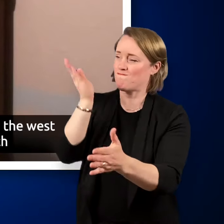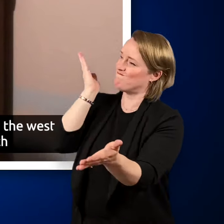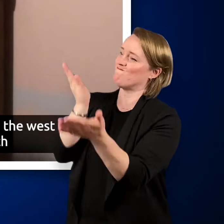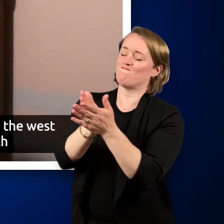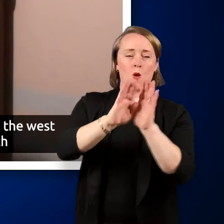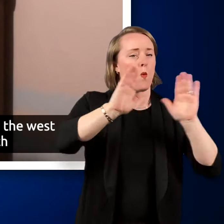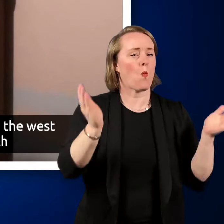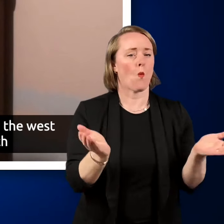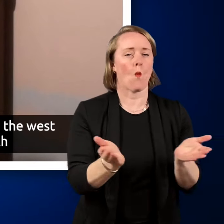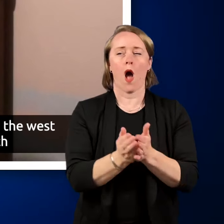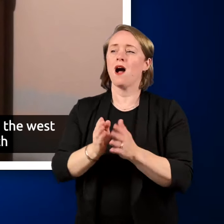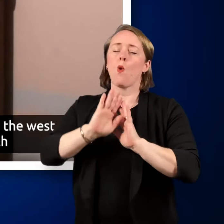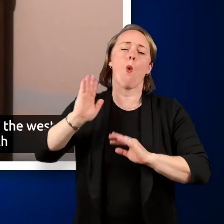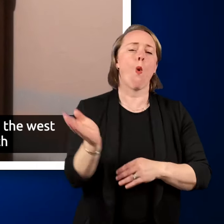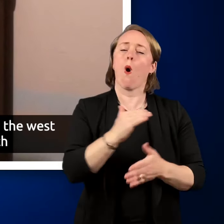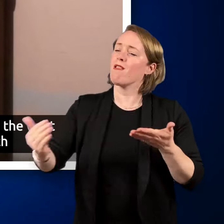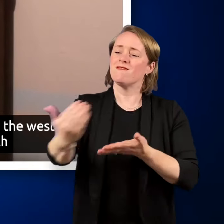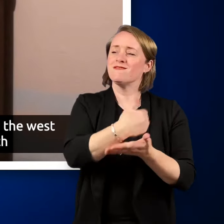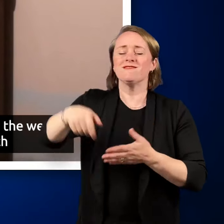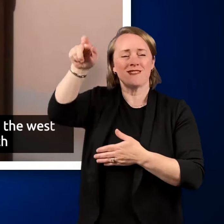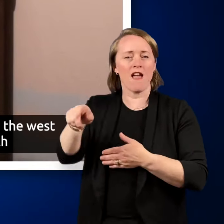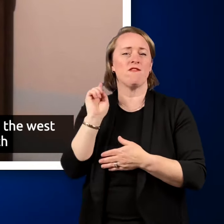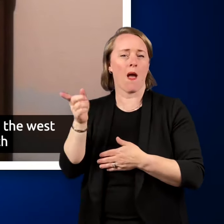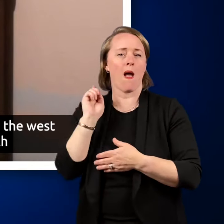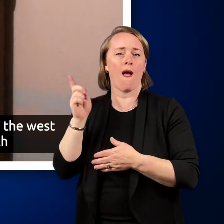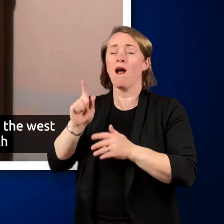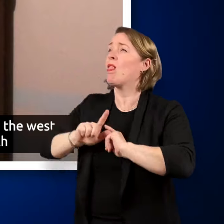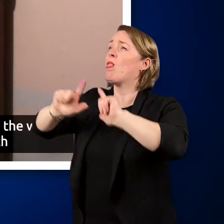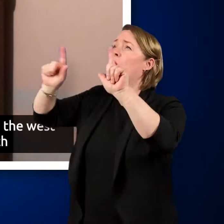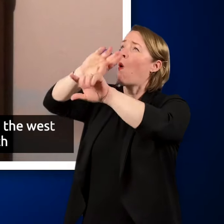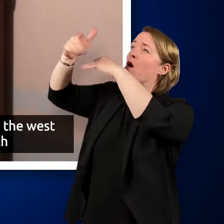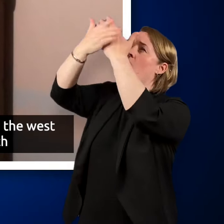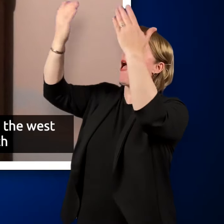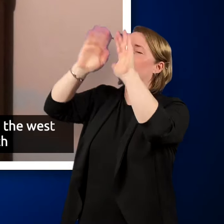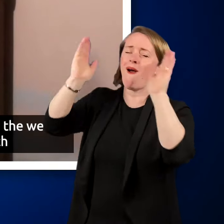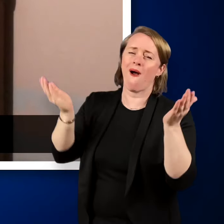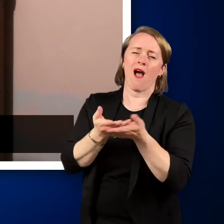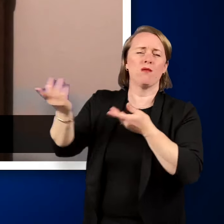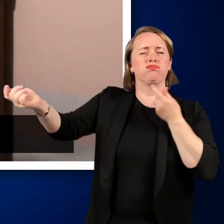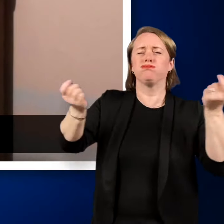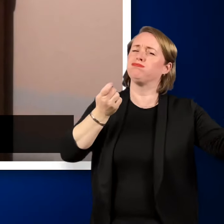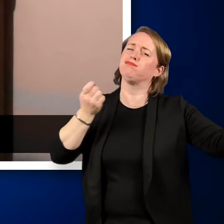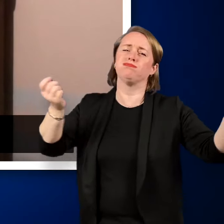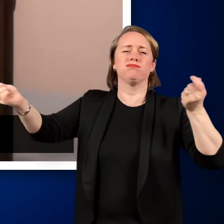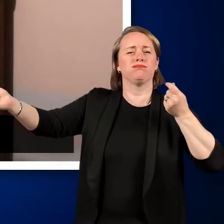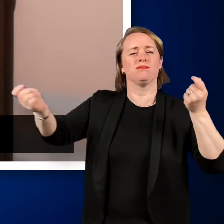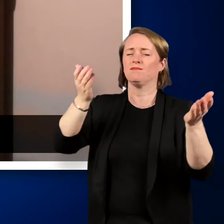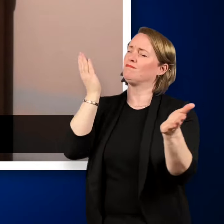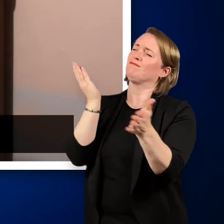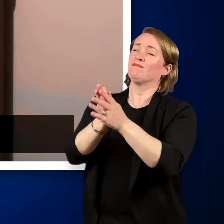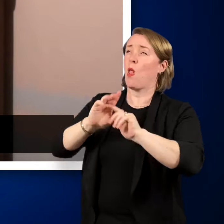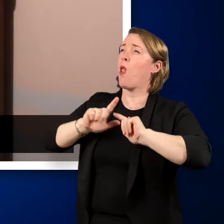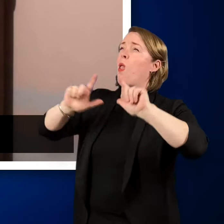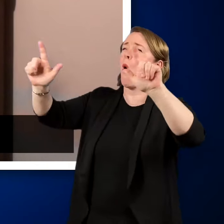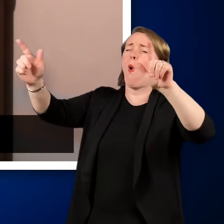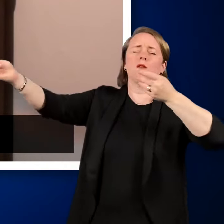Jesus is Savior to all, Lord of heaven and earth. He's the